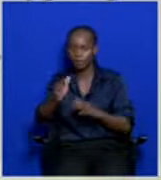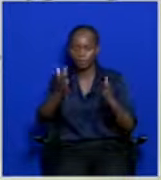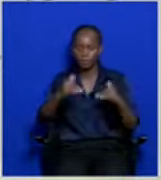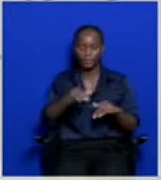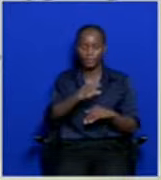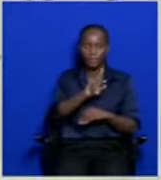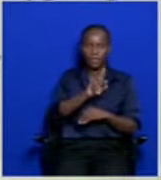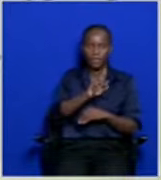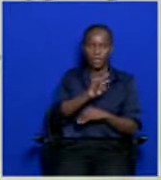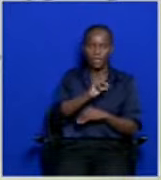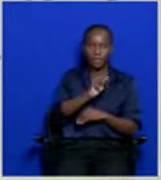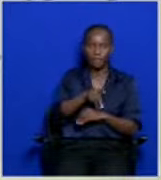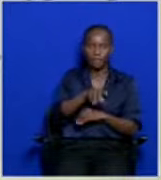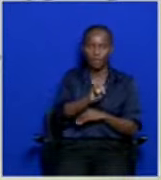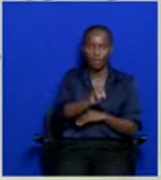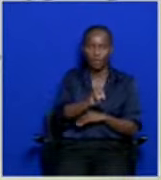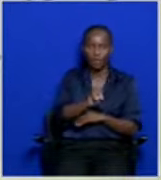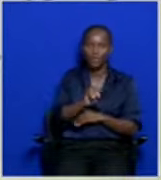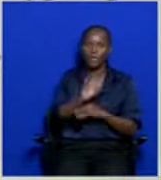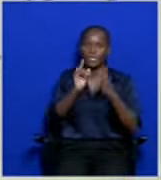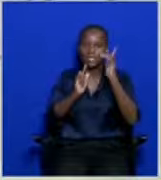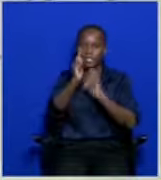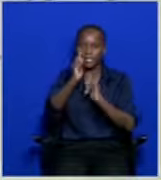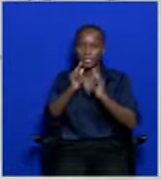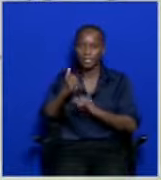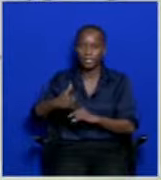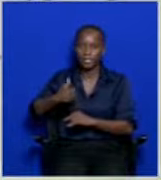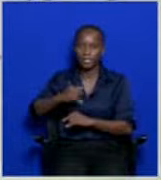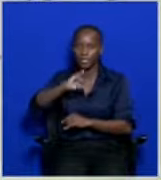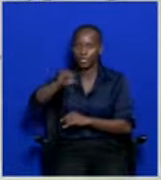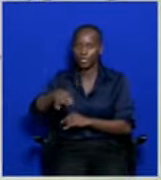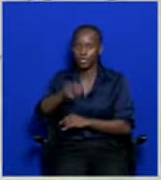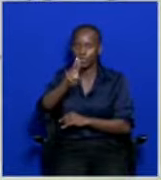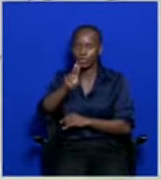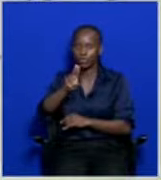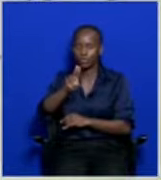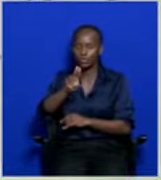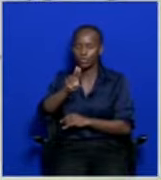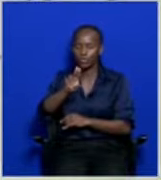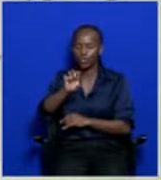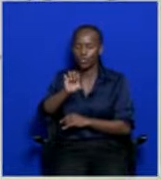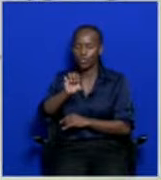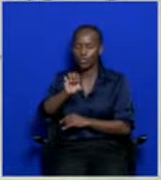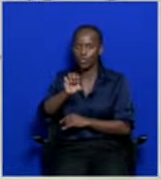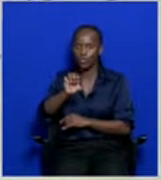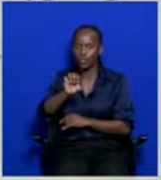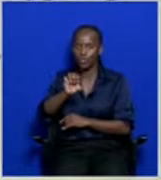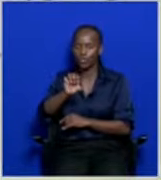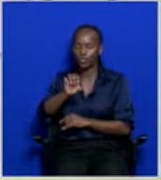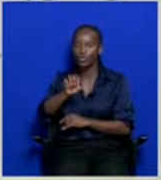City Ngubeni. This is a female. Okay. Ngubeni.